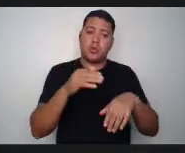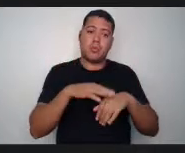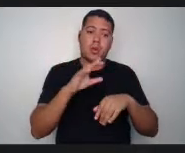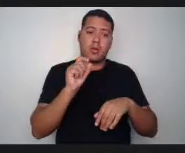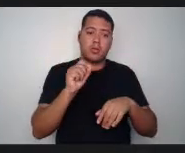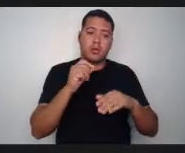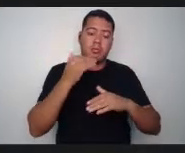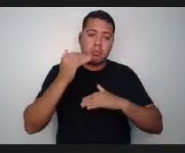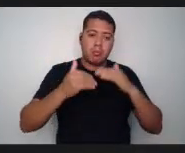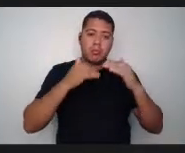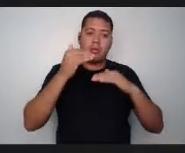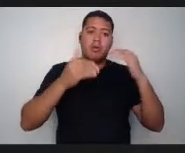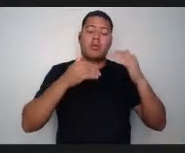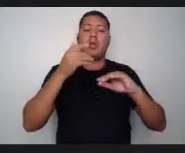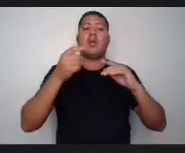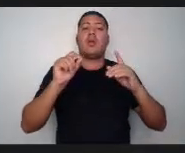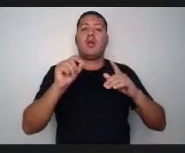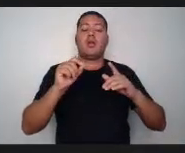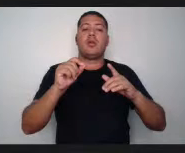focus more on the